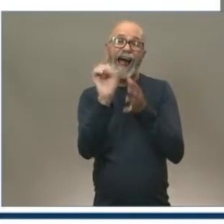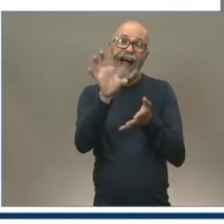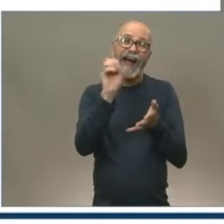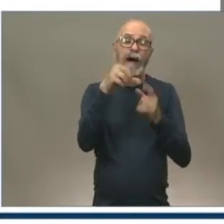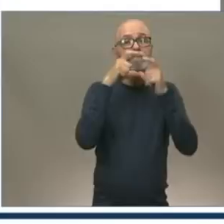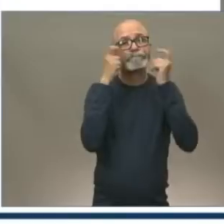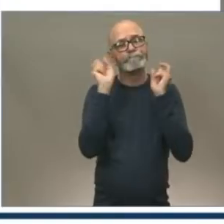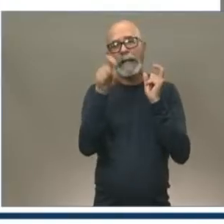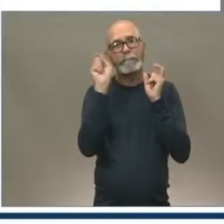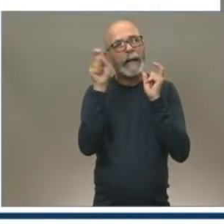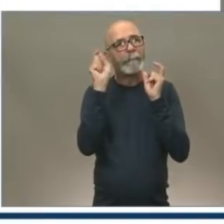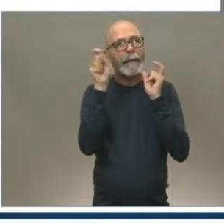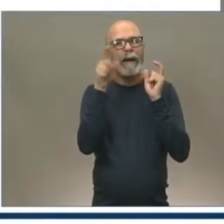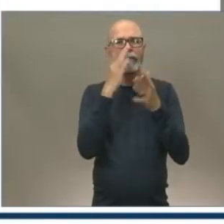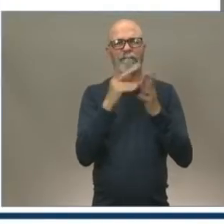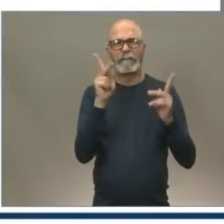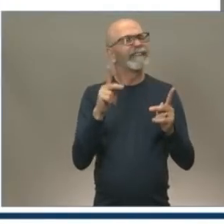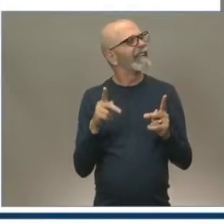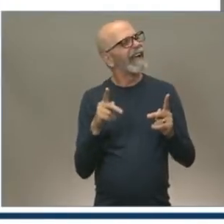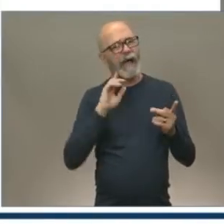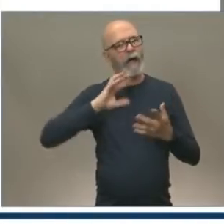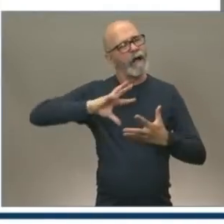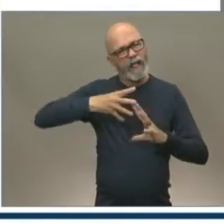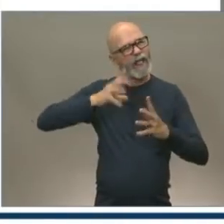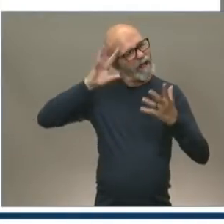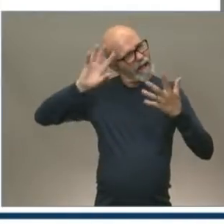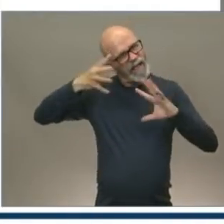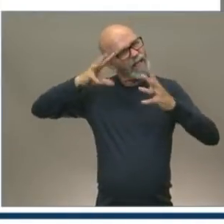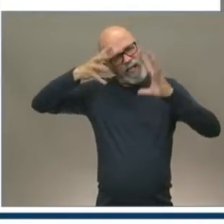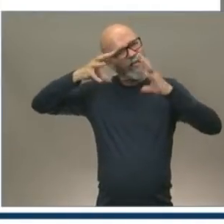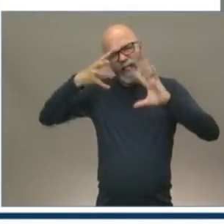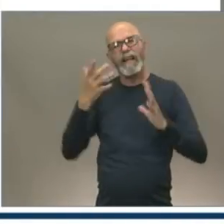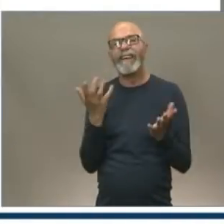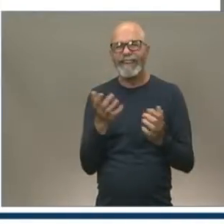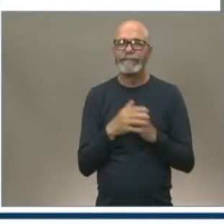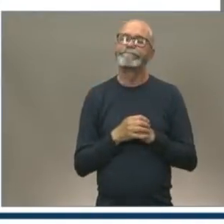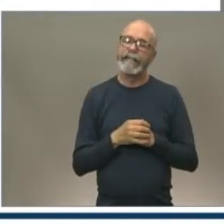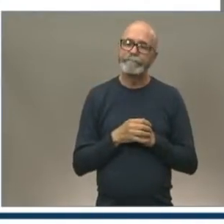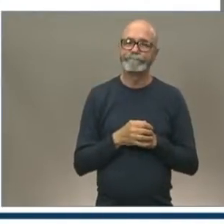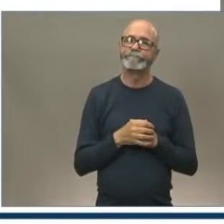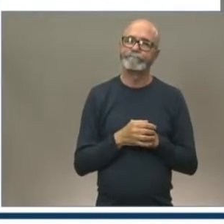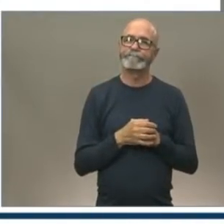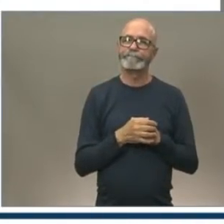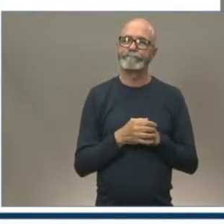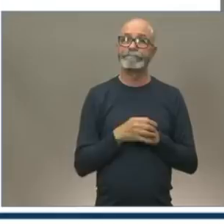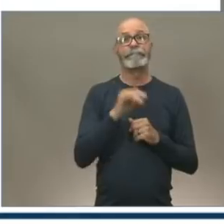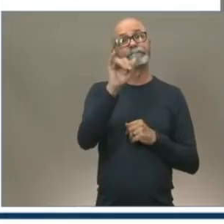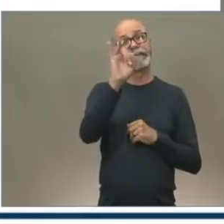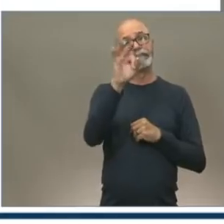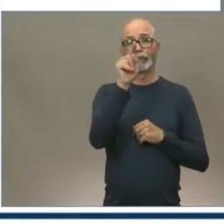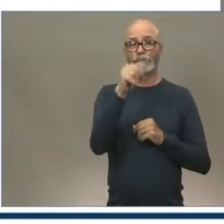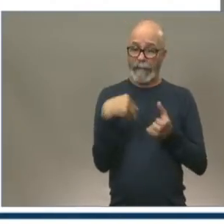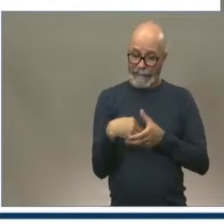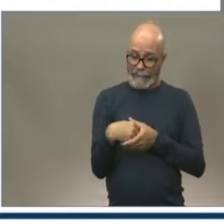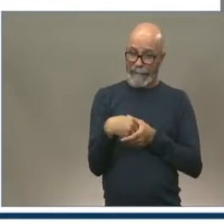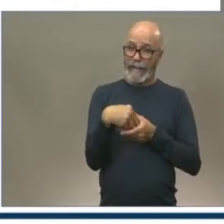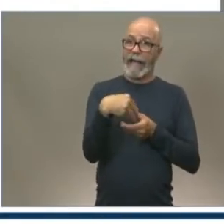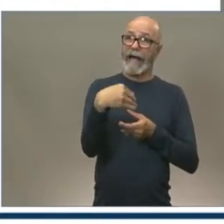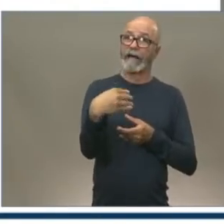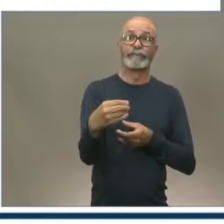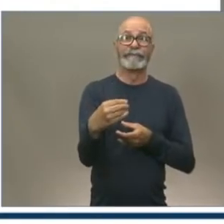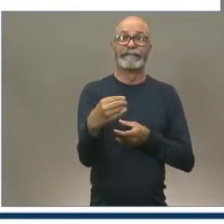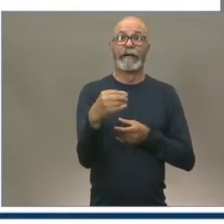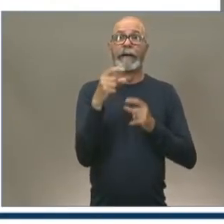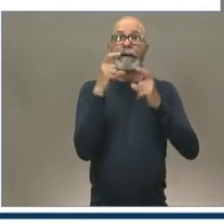lot of questions and perhaps confusion. You do not have to wear a mask in all outdoor locations.